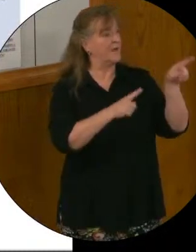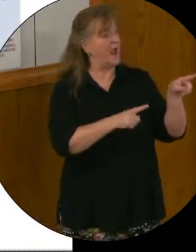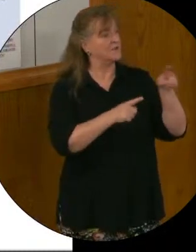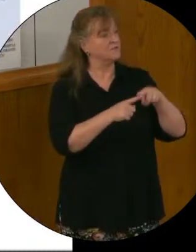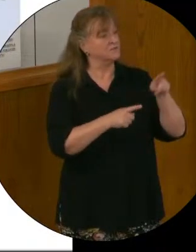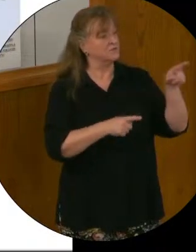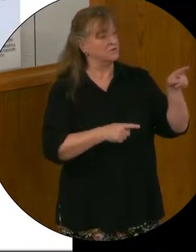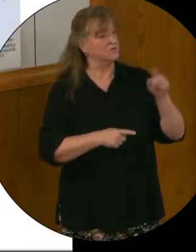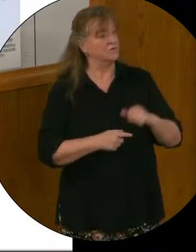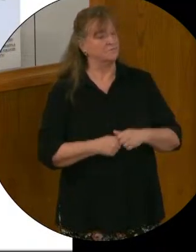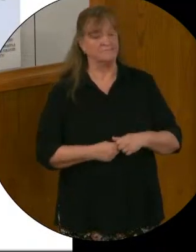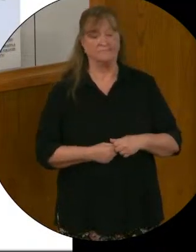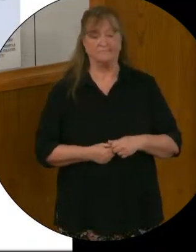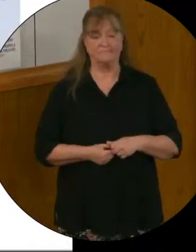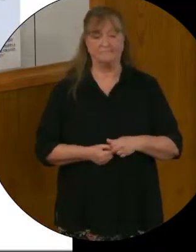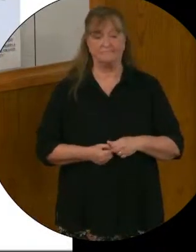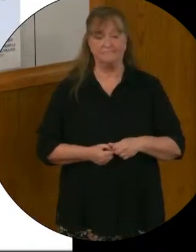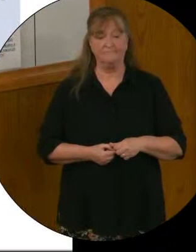Gia.